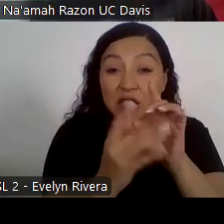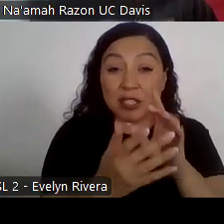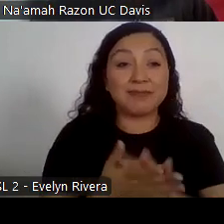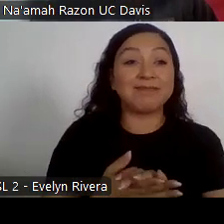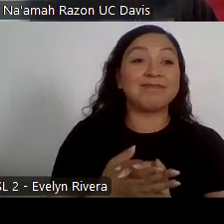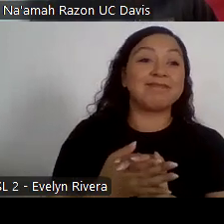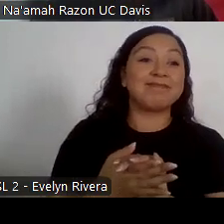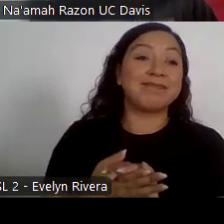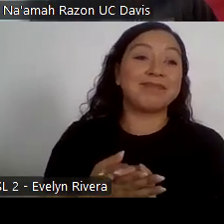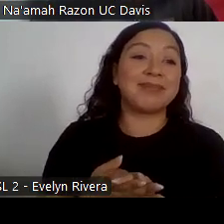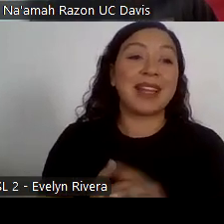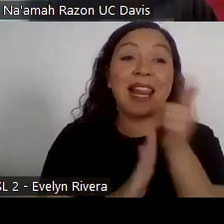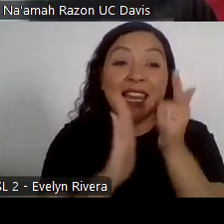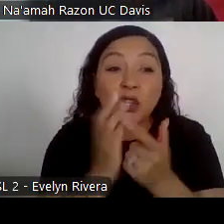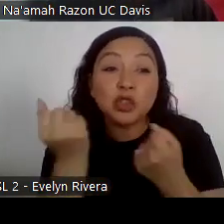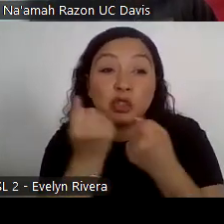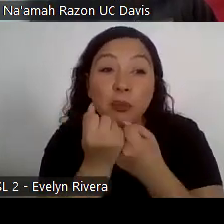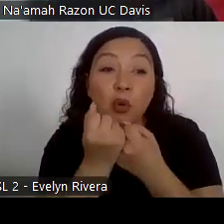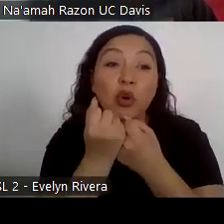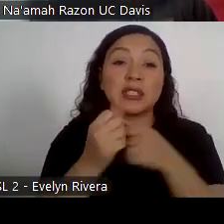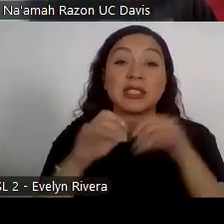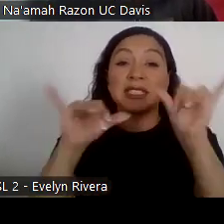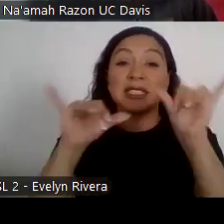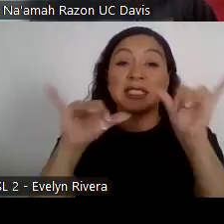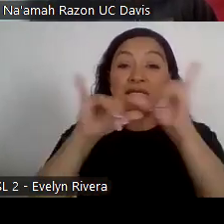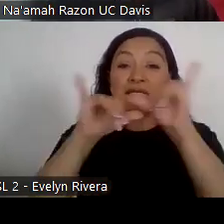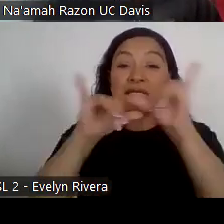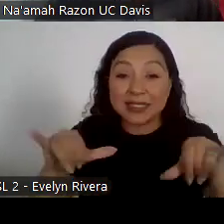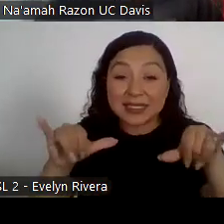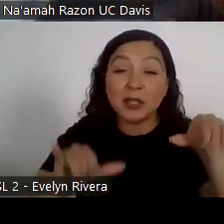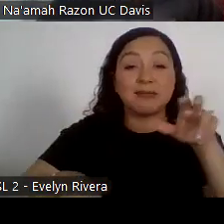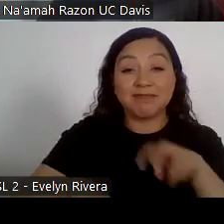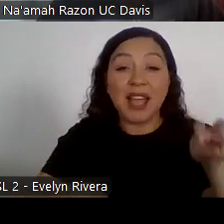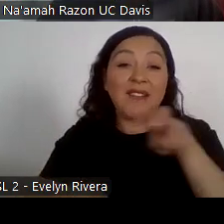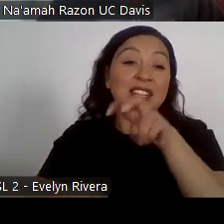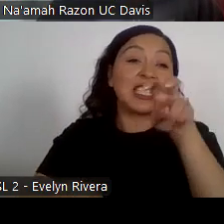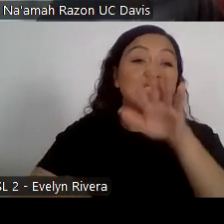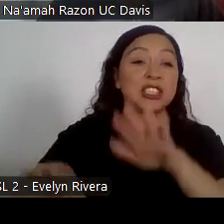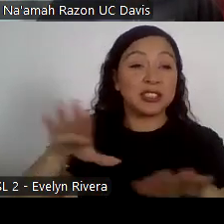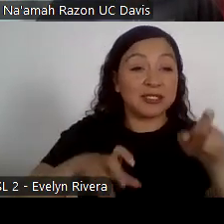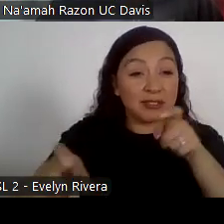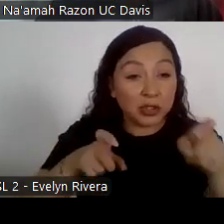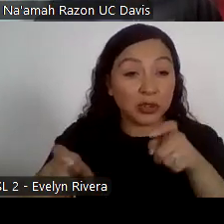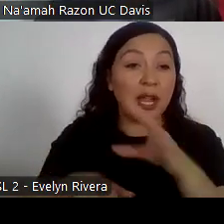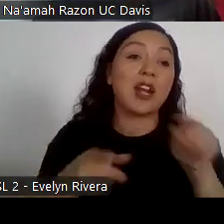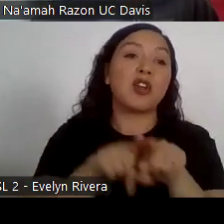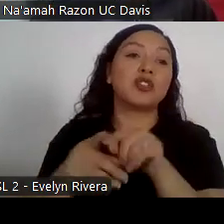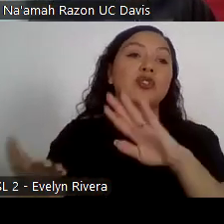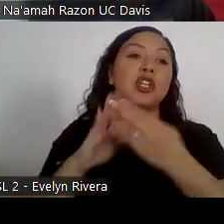aware, support and systems navigation, and then a real need for community-driven grassroots engagement and